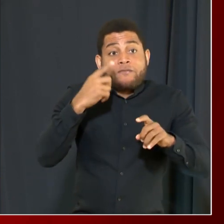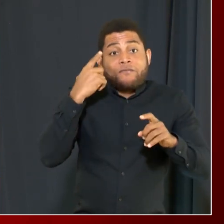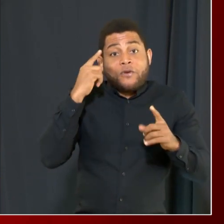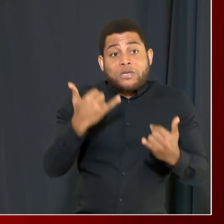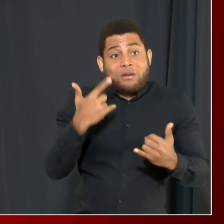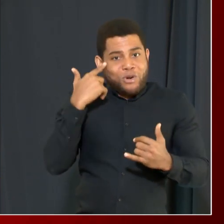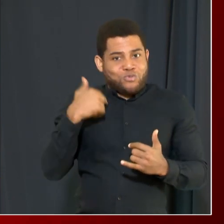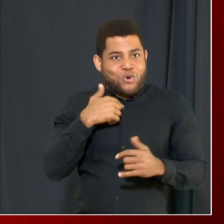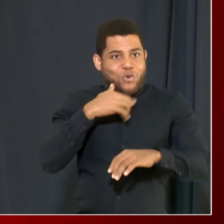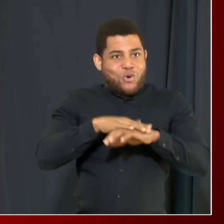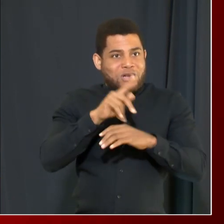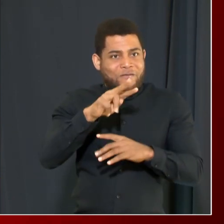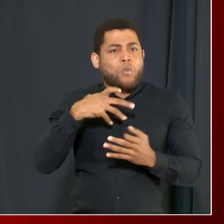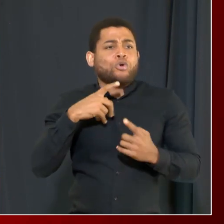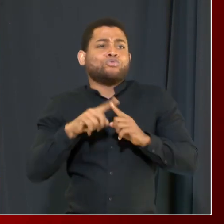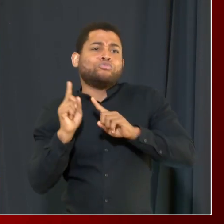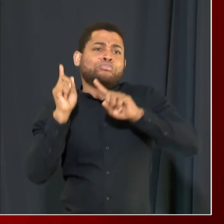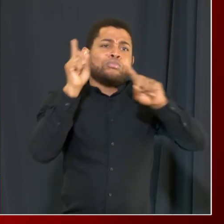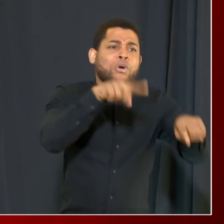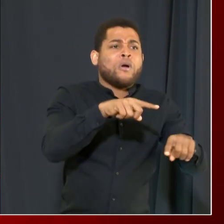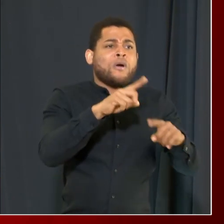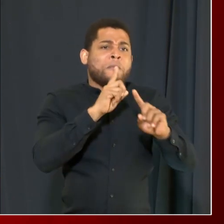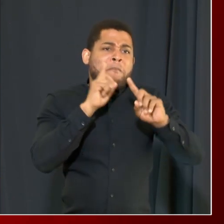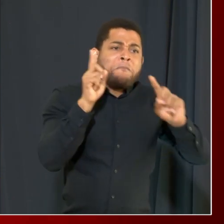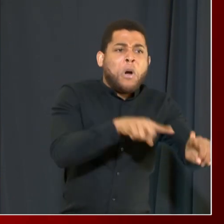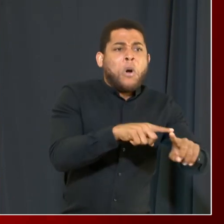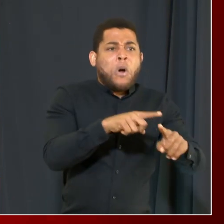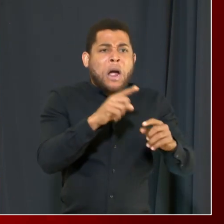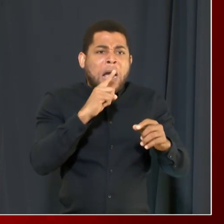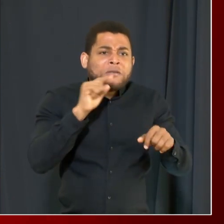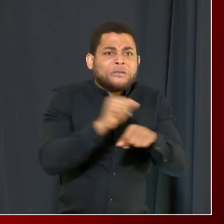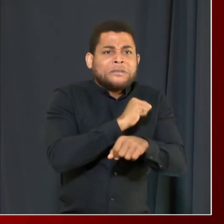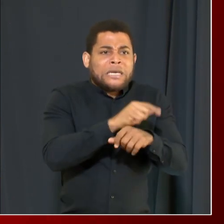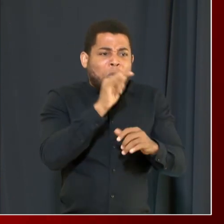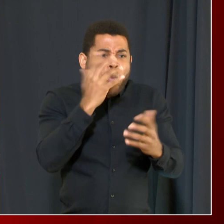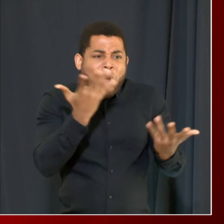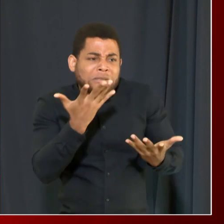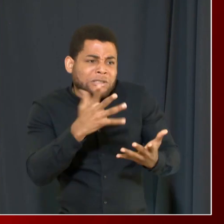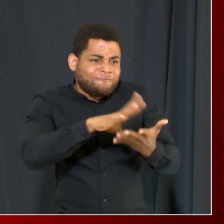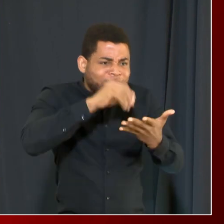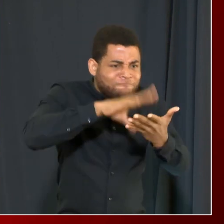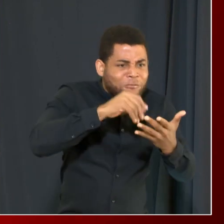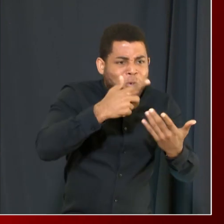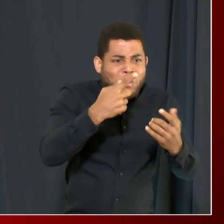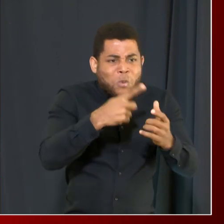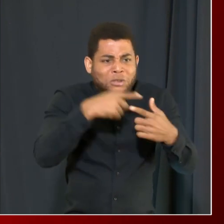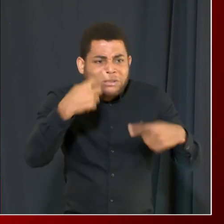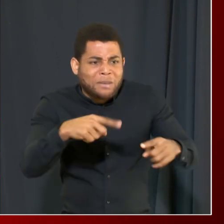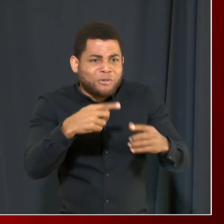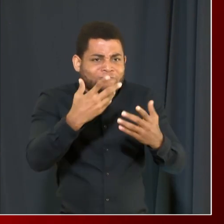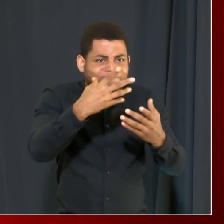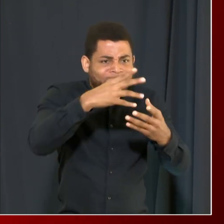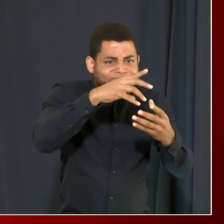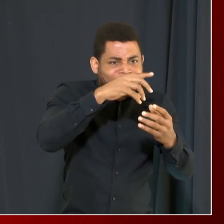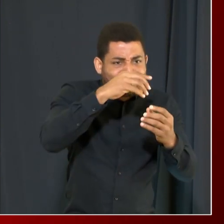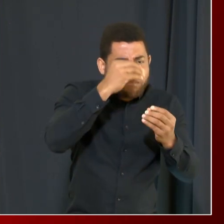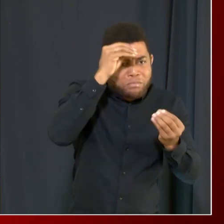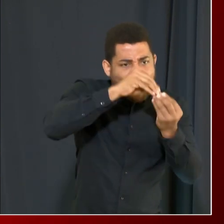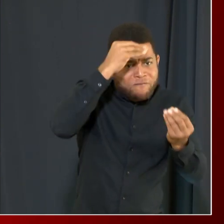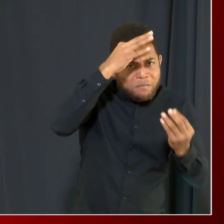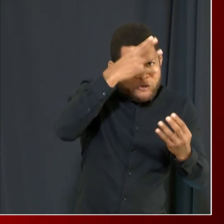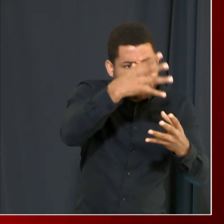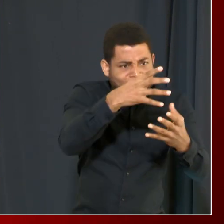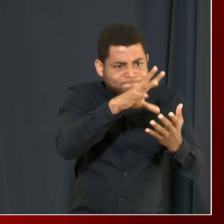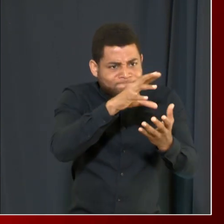like to be able to report in this hour what we can as far as the condition of the suspect, if there was an exchange